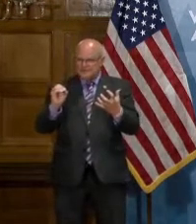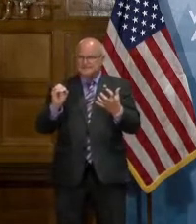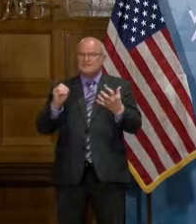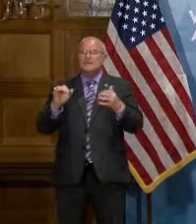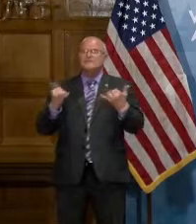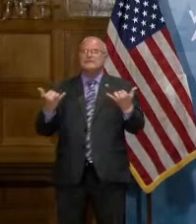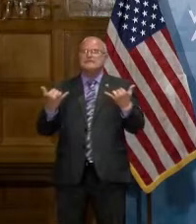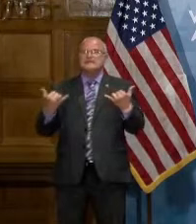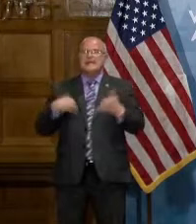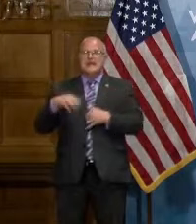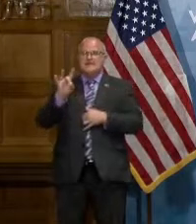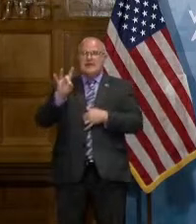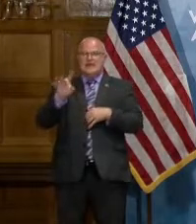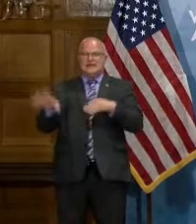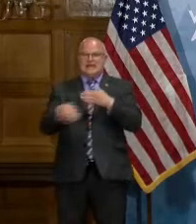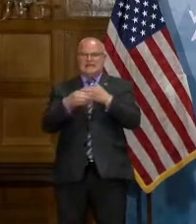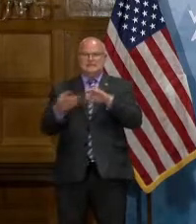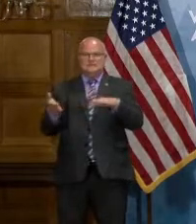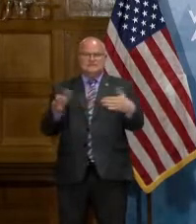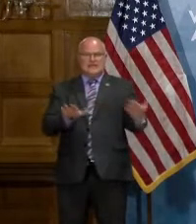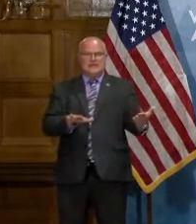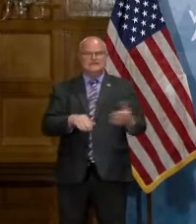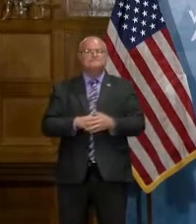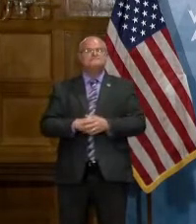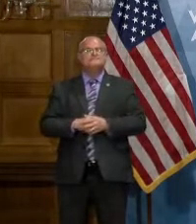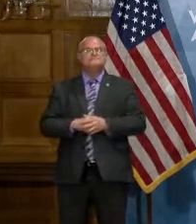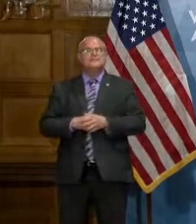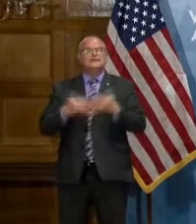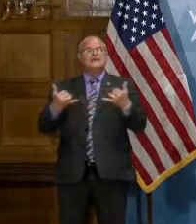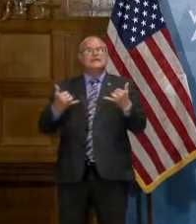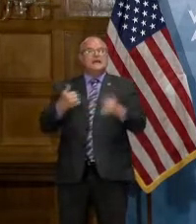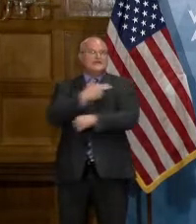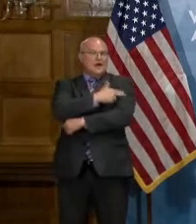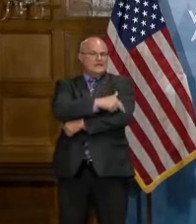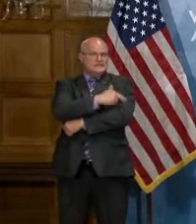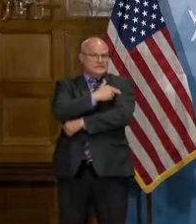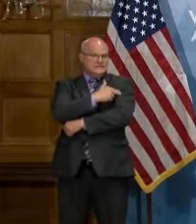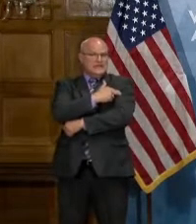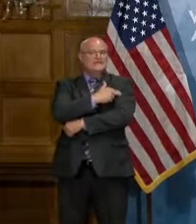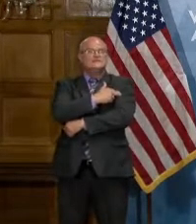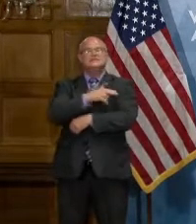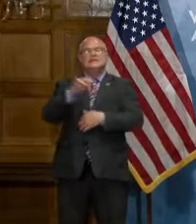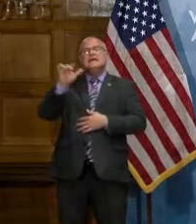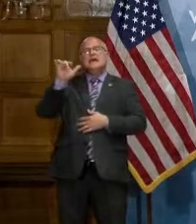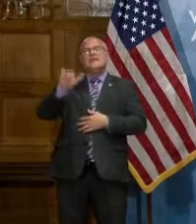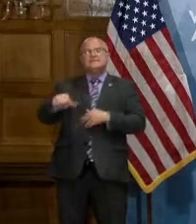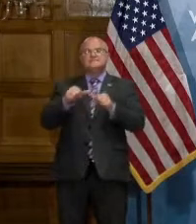8 additional deaths. If you look on the hospitalization side, that